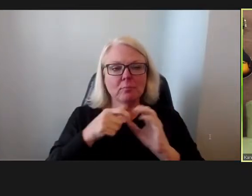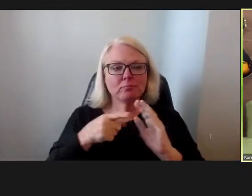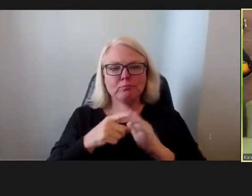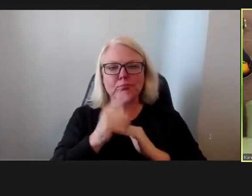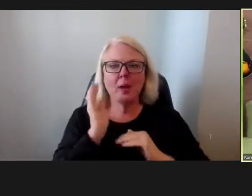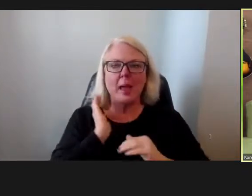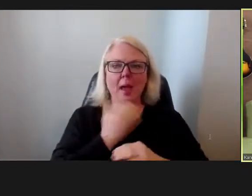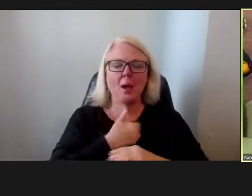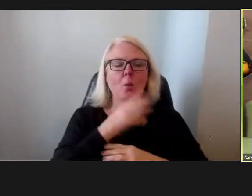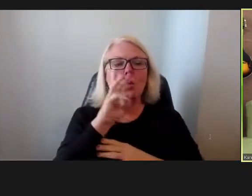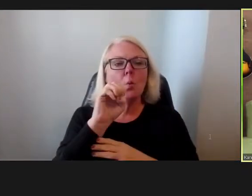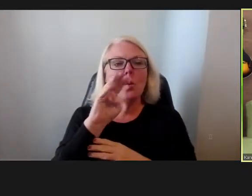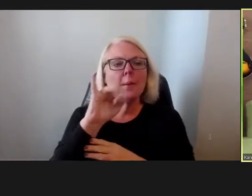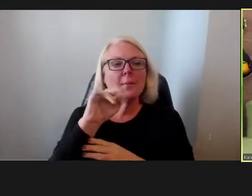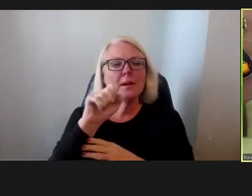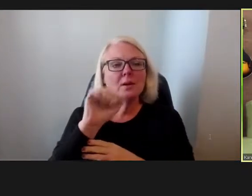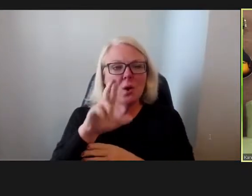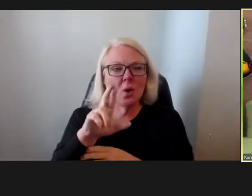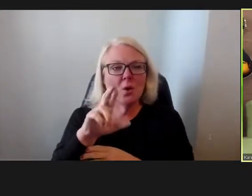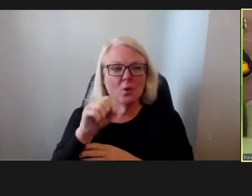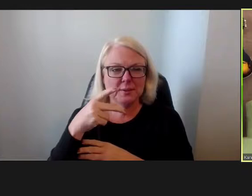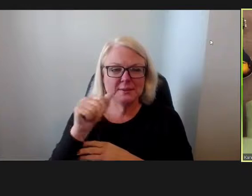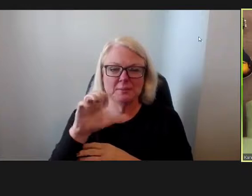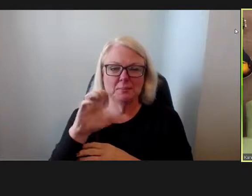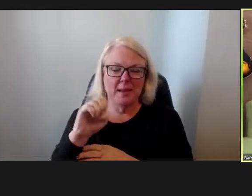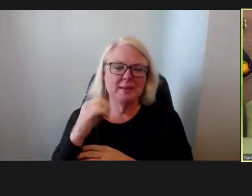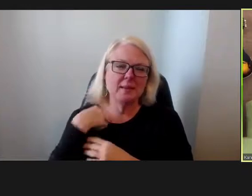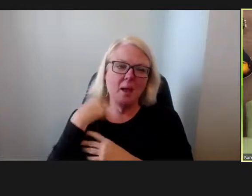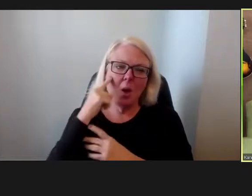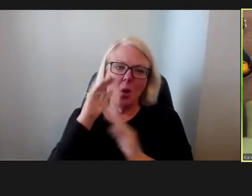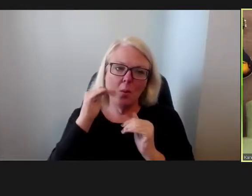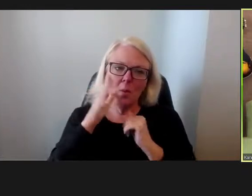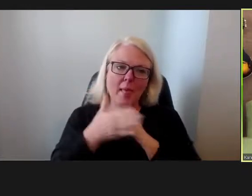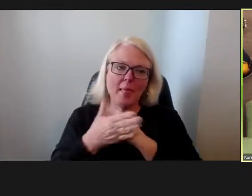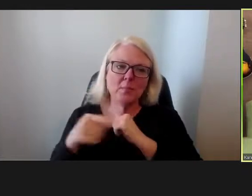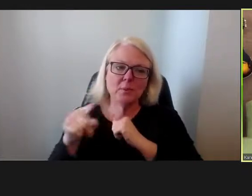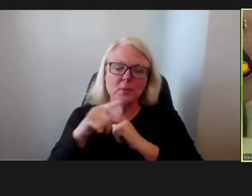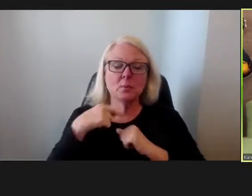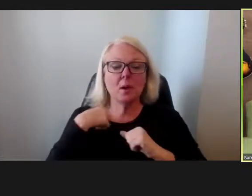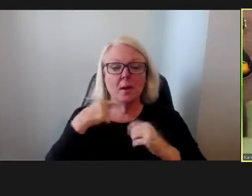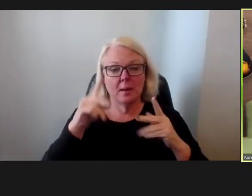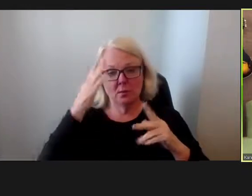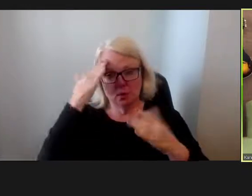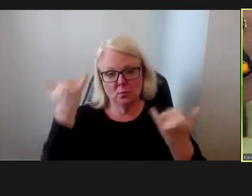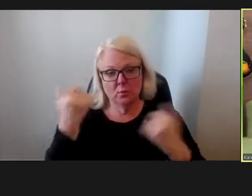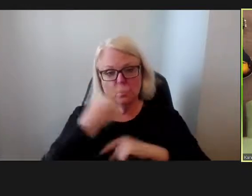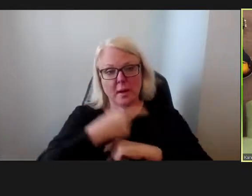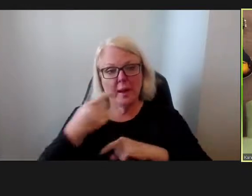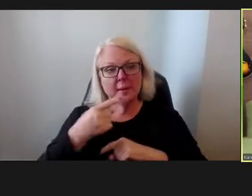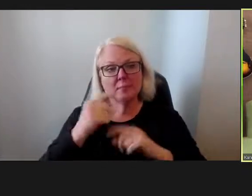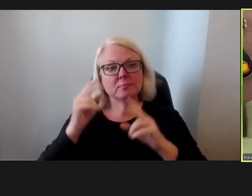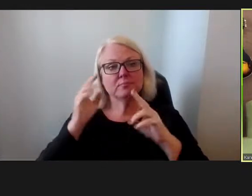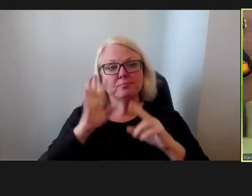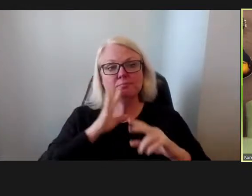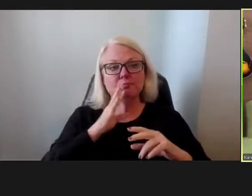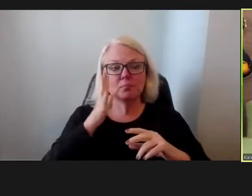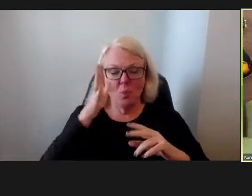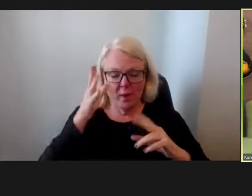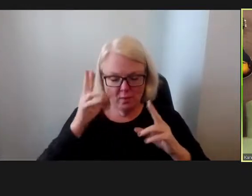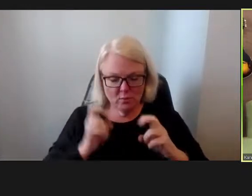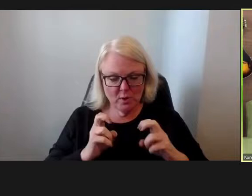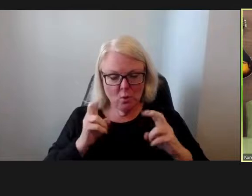webinar space. I hope you'll find it helpful. I'd also like to note that today's talk will be recorded so we can share the